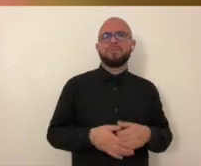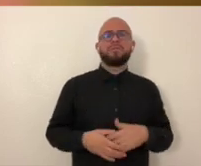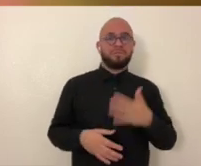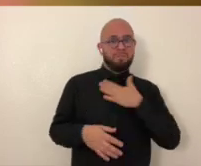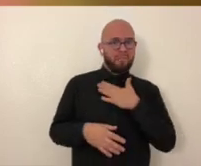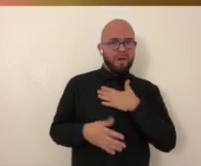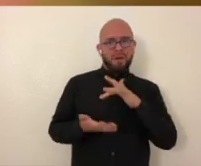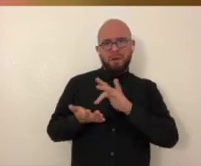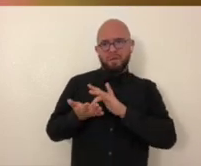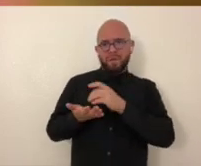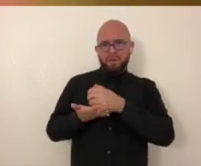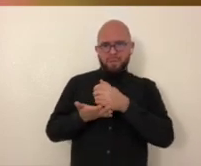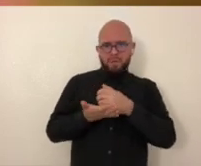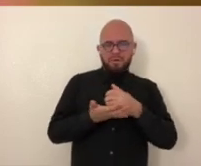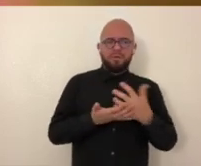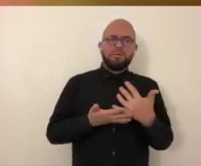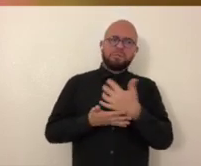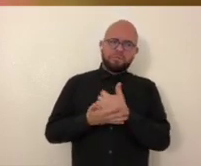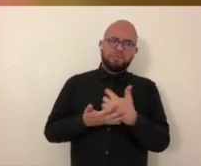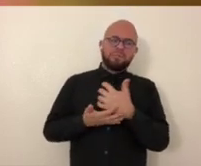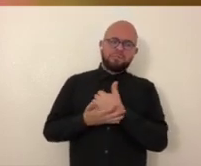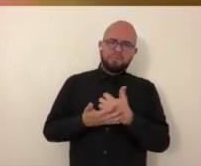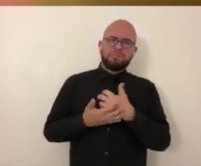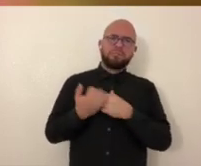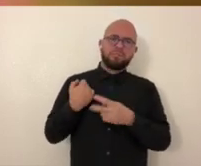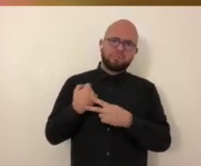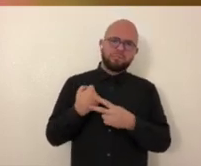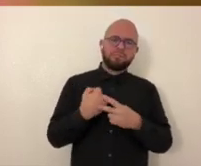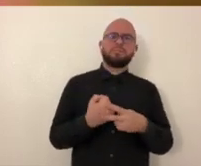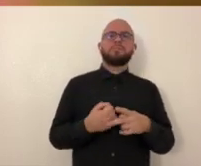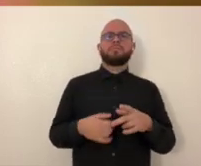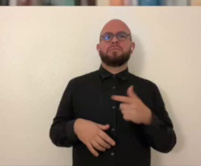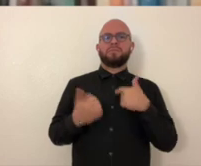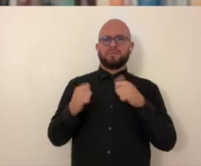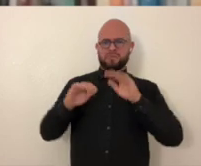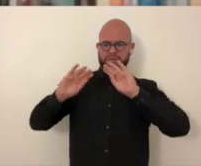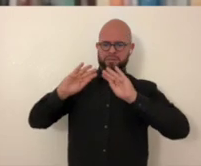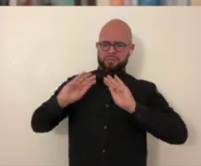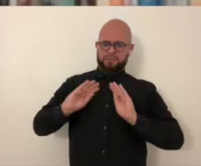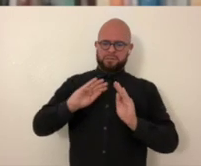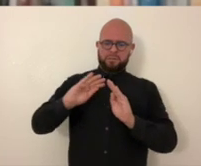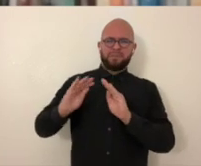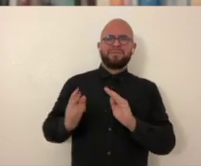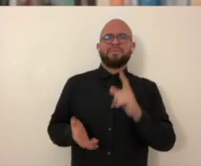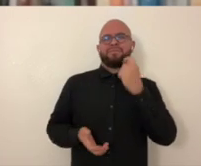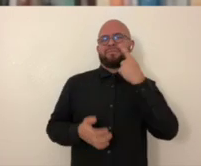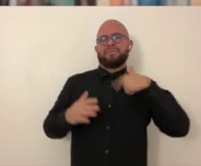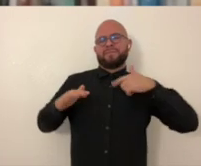Recently I've been collecting pill bottles, my pill bottles, and